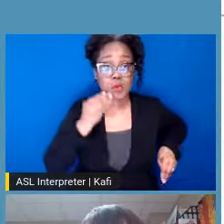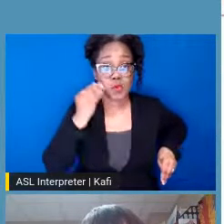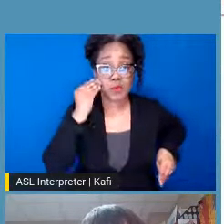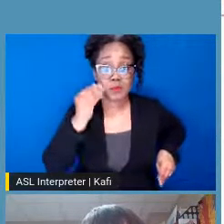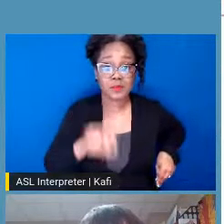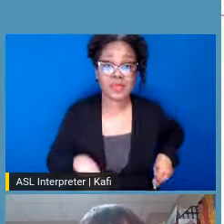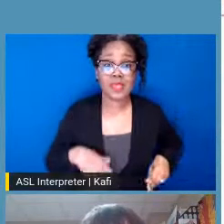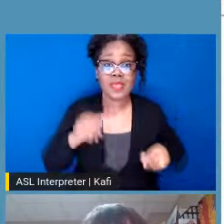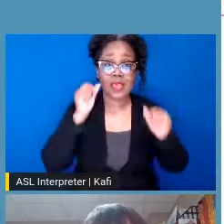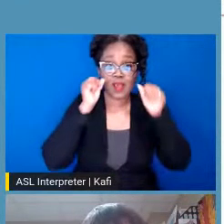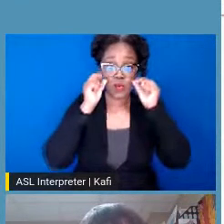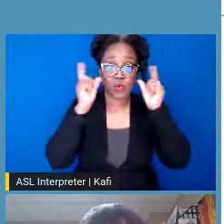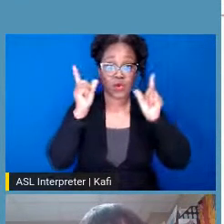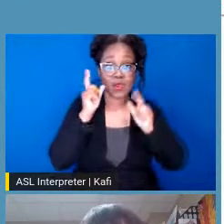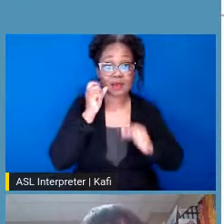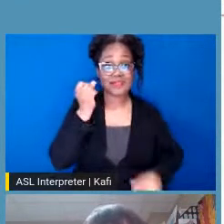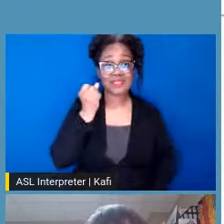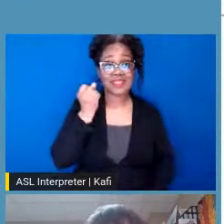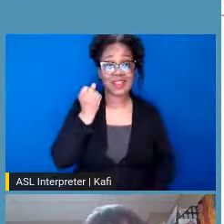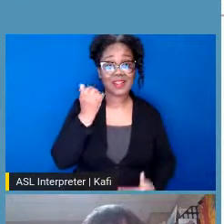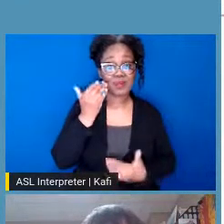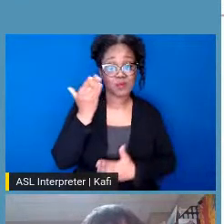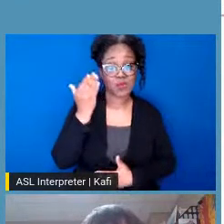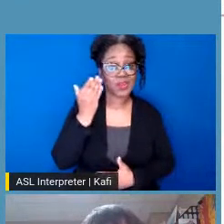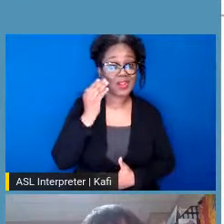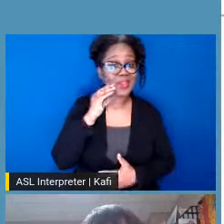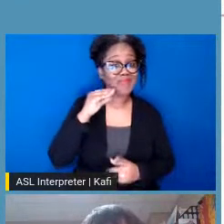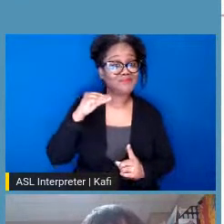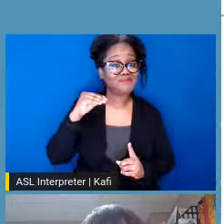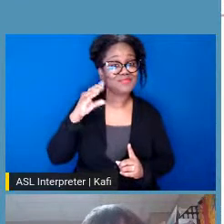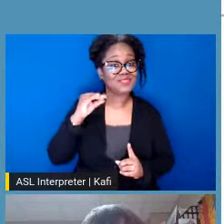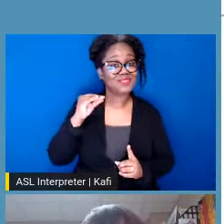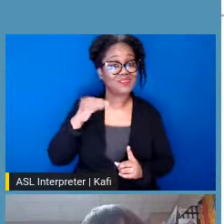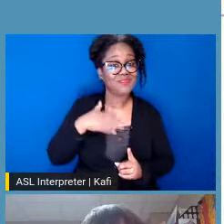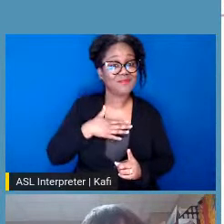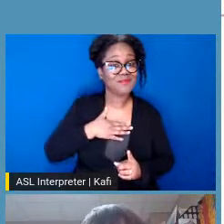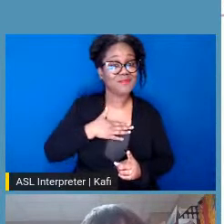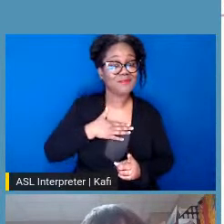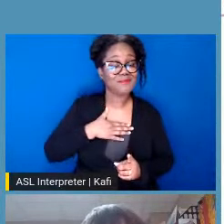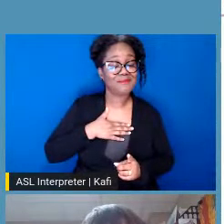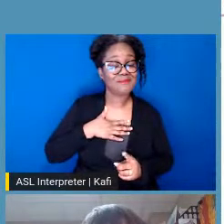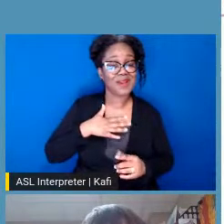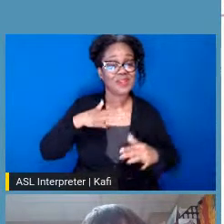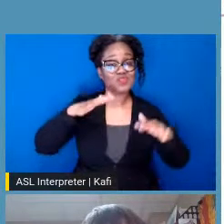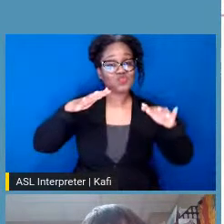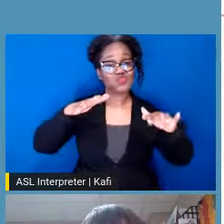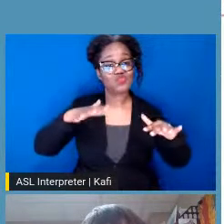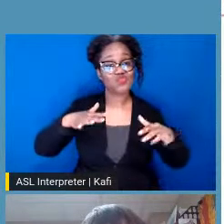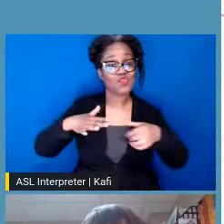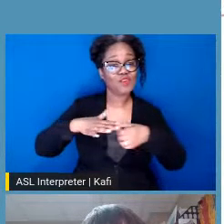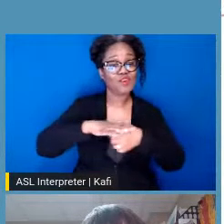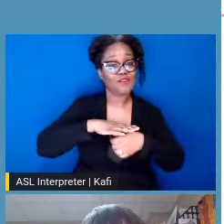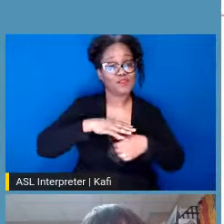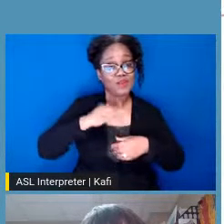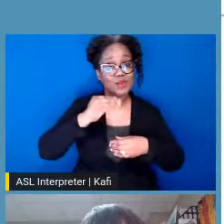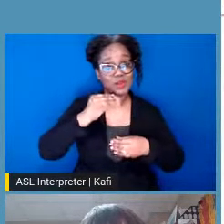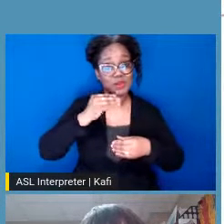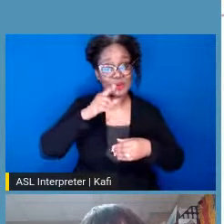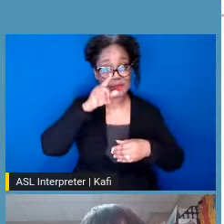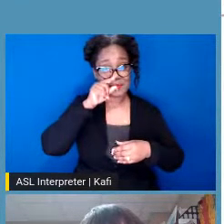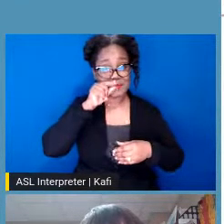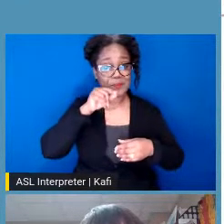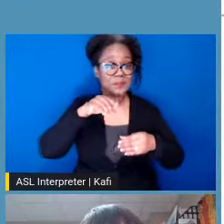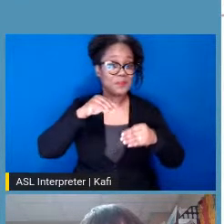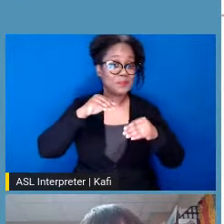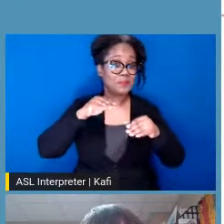my snow-covered bird feeder to let people know that that's what we'd be doing, and we would